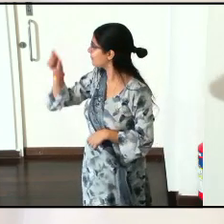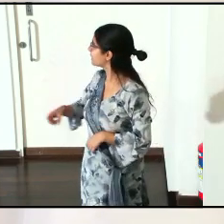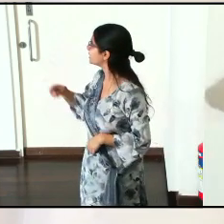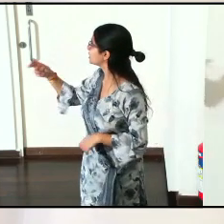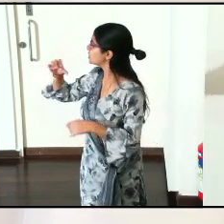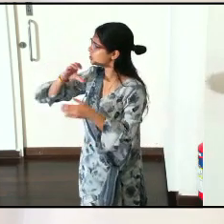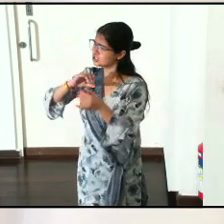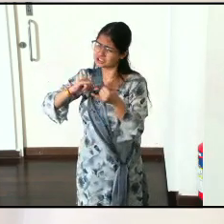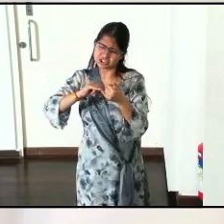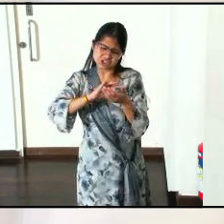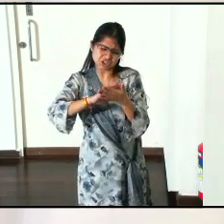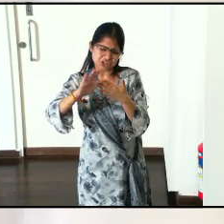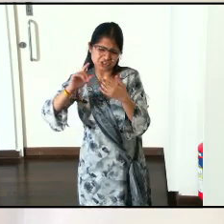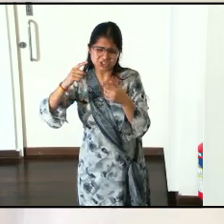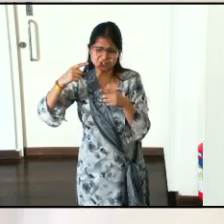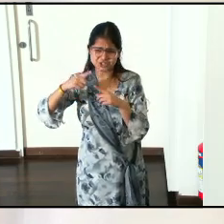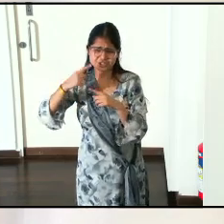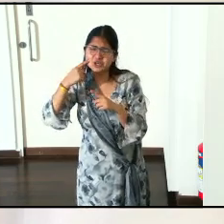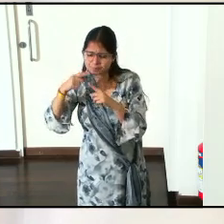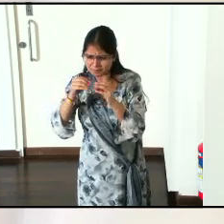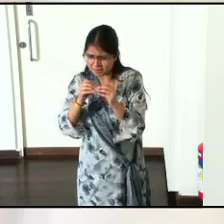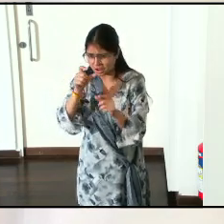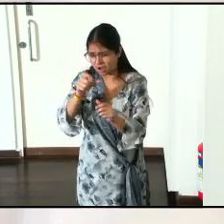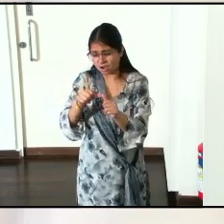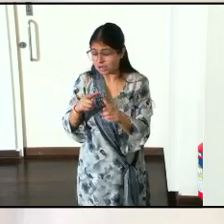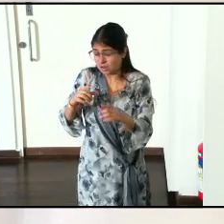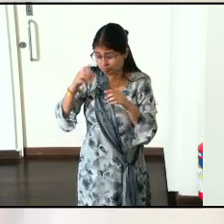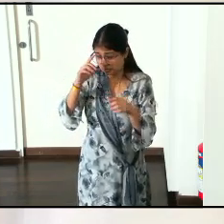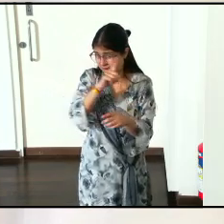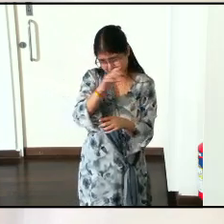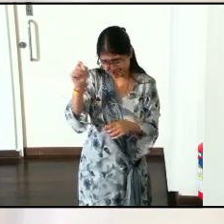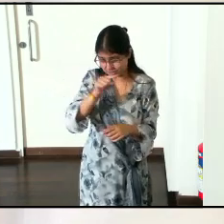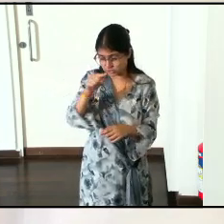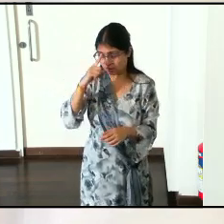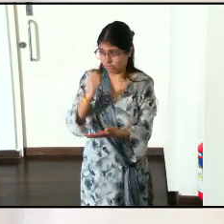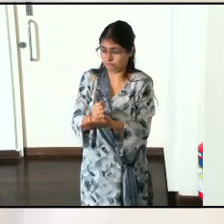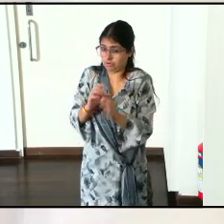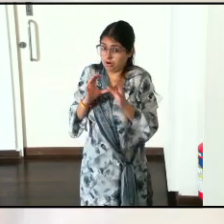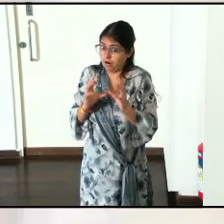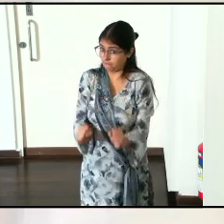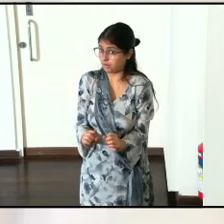100% sure. Unfortunately, this is one of the